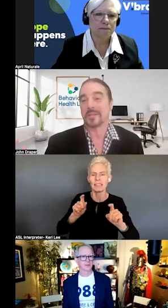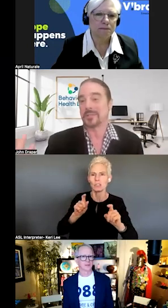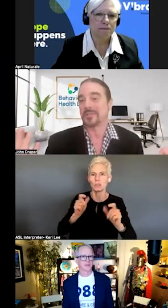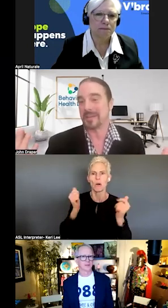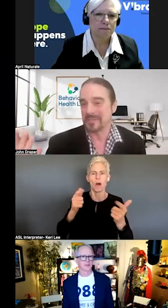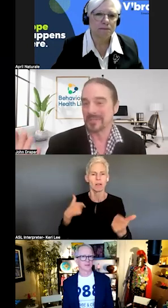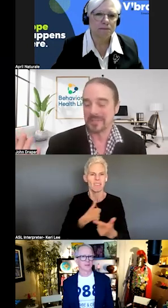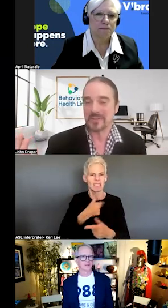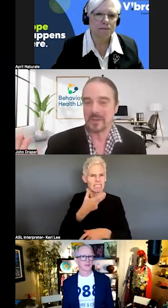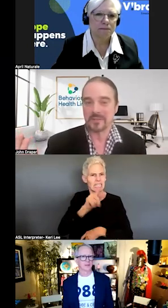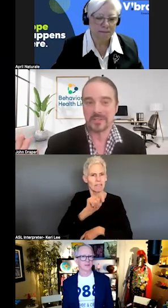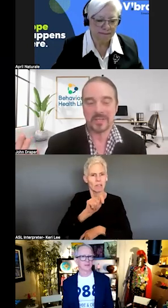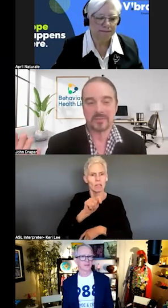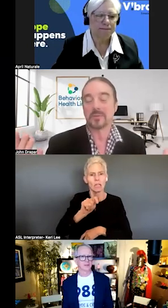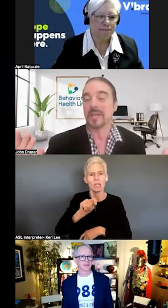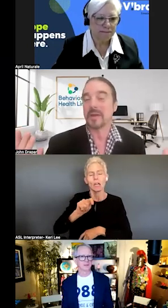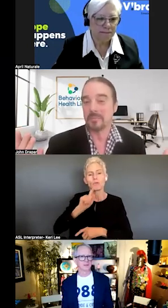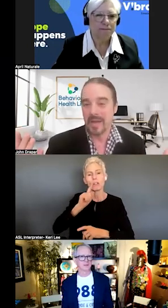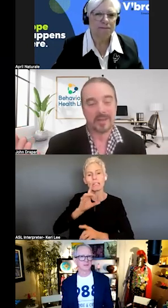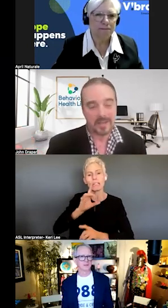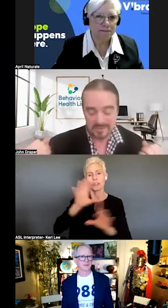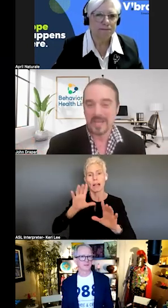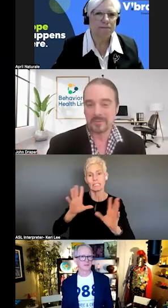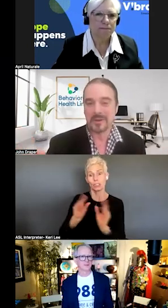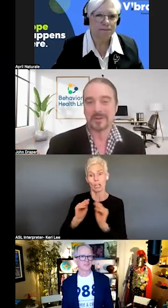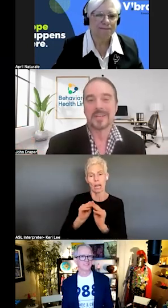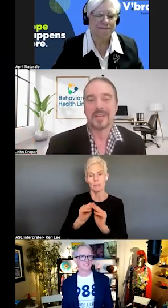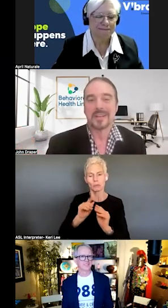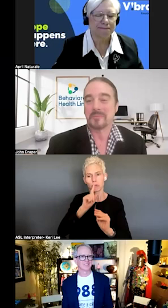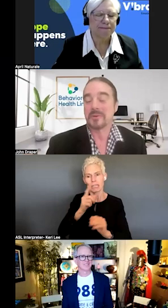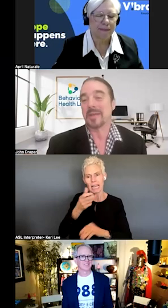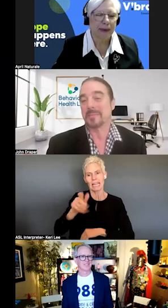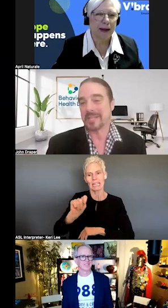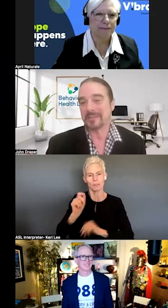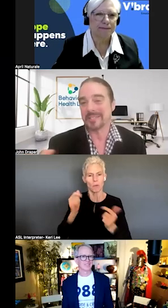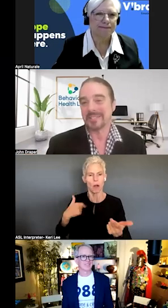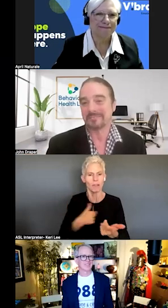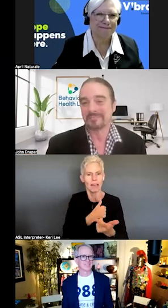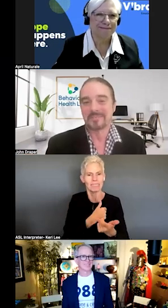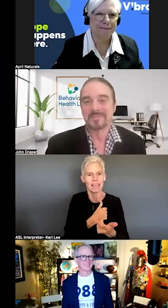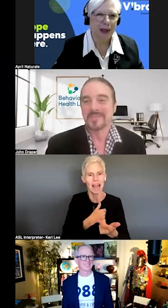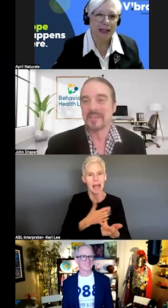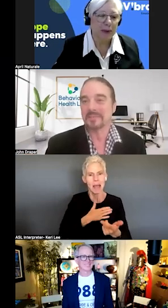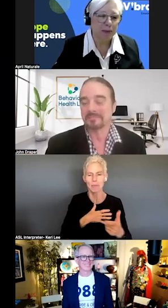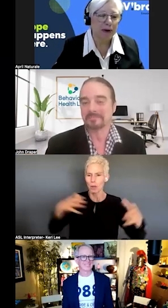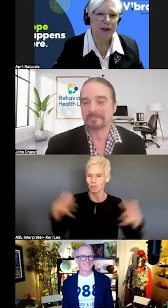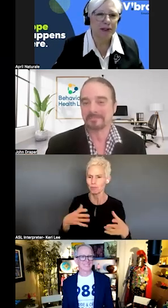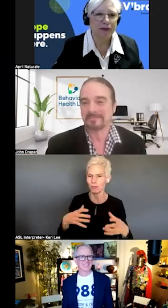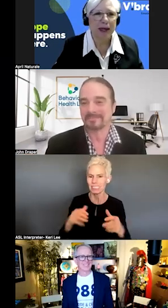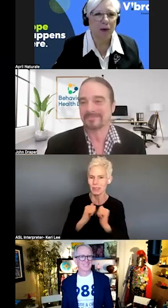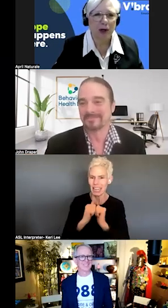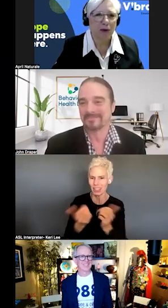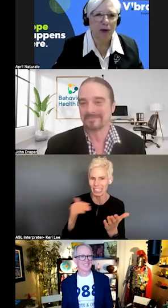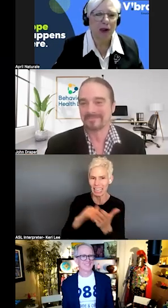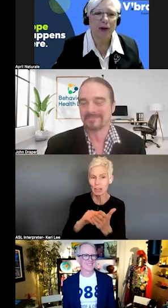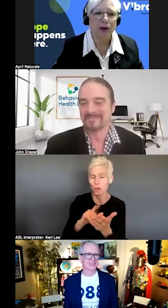the Crisis Jam is a gift to all of us. And I'm so glad we're back. I'm glad we're jamming together again. Mm. It's David? been a privilege for